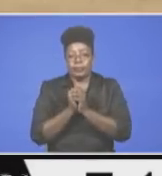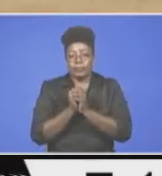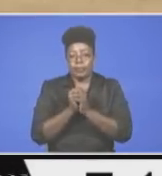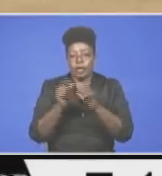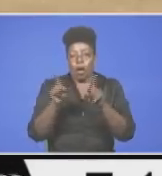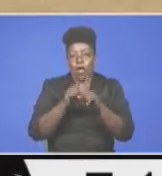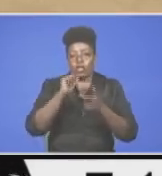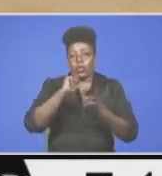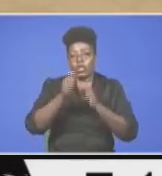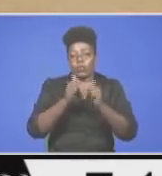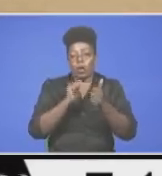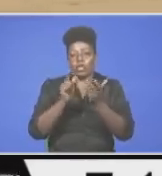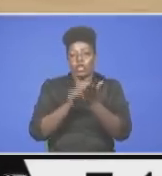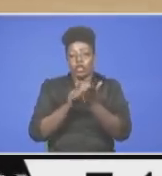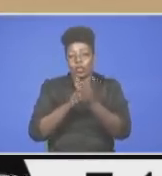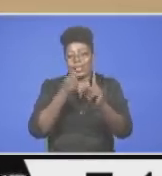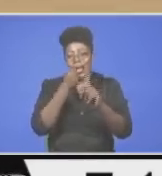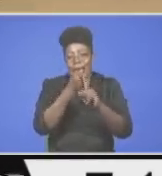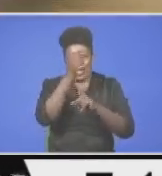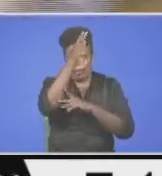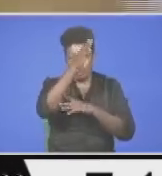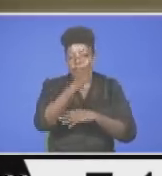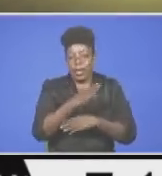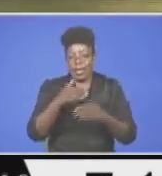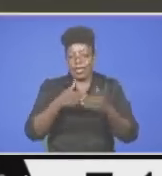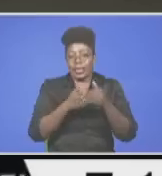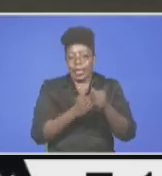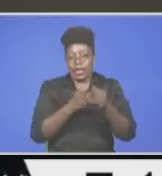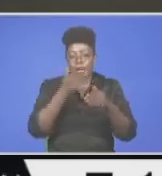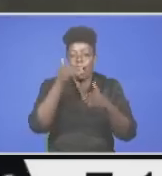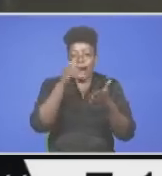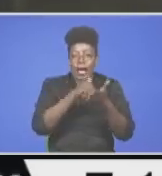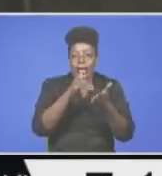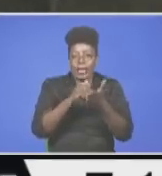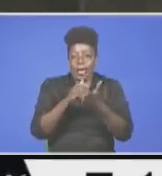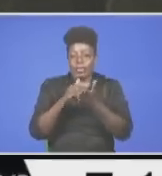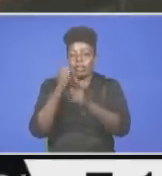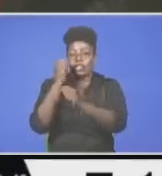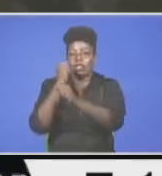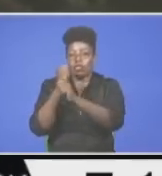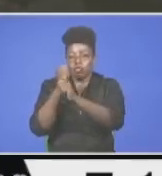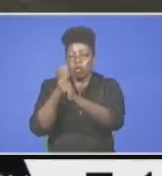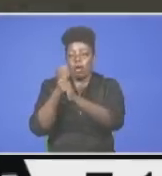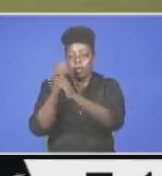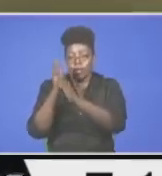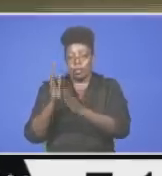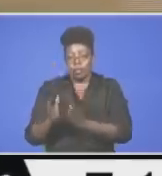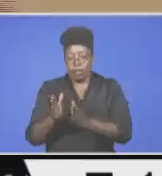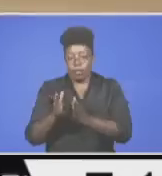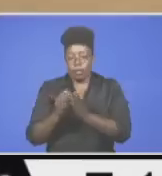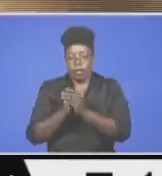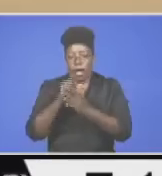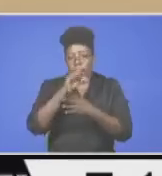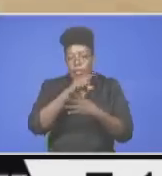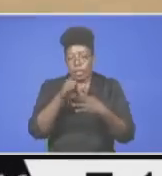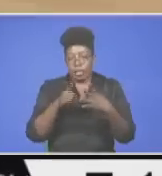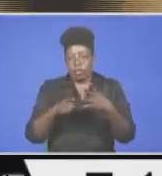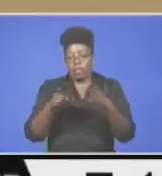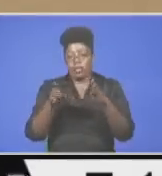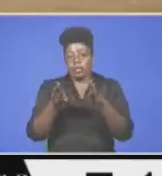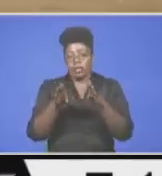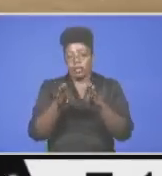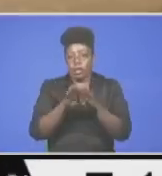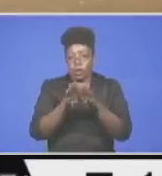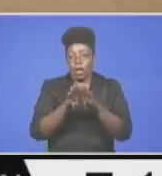And in sports news, the Hitmen with a commanding lead over the Commando security truckers as they look to close the series out tomorrow.